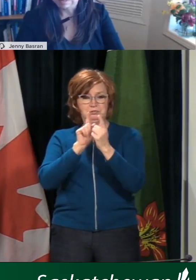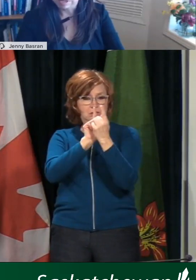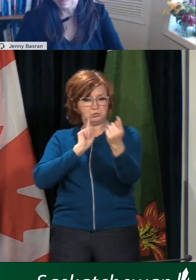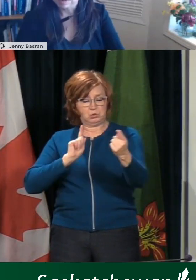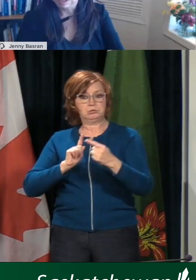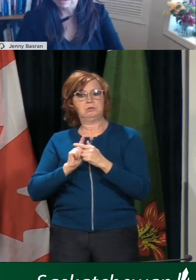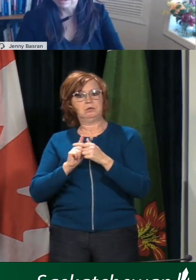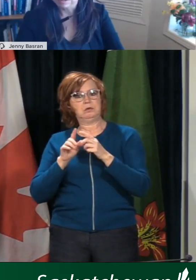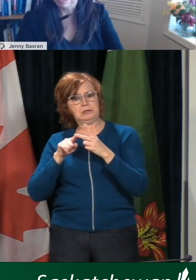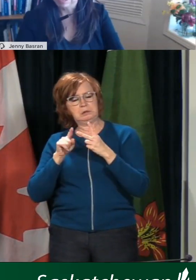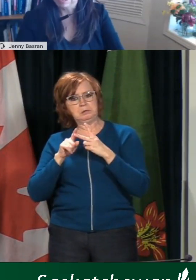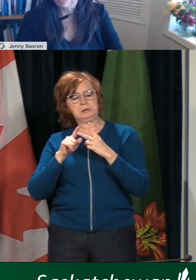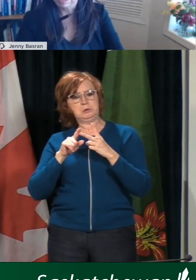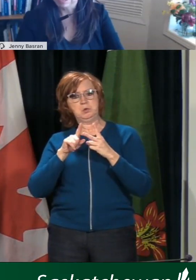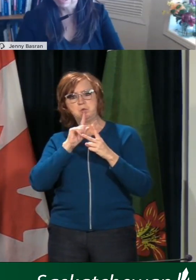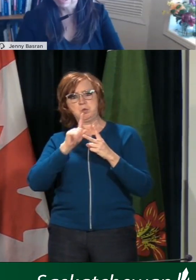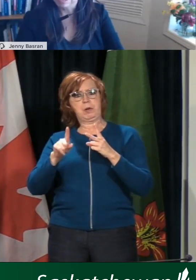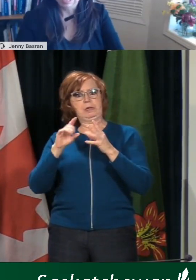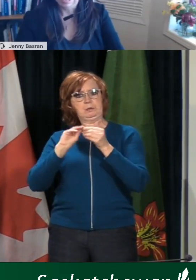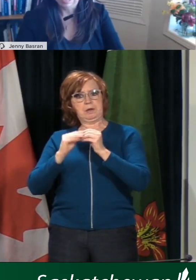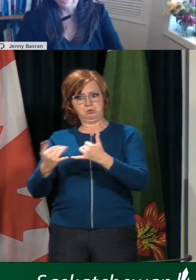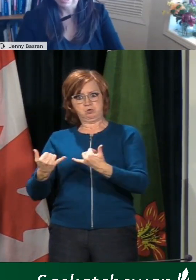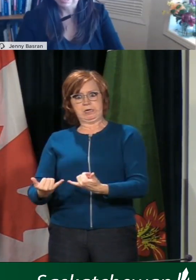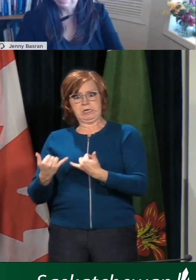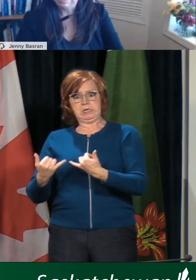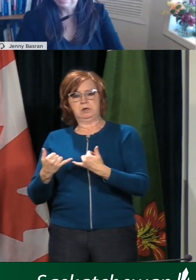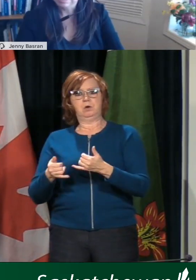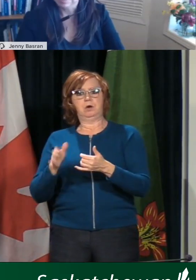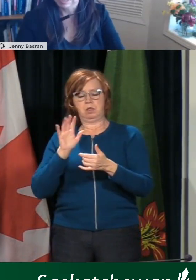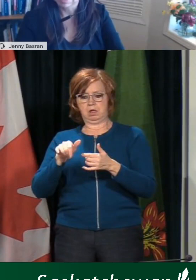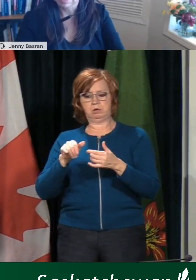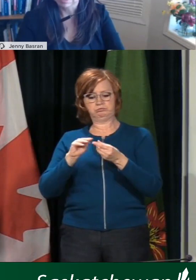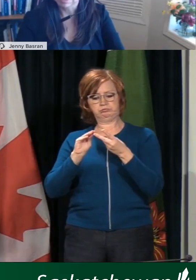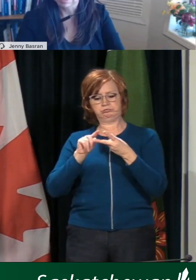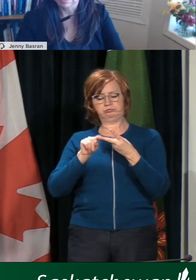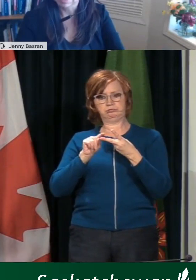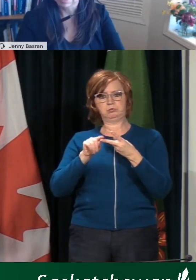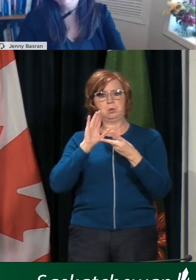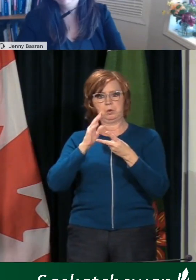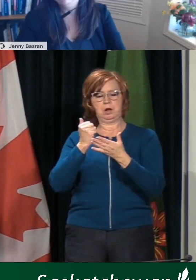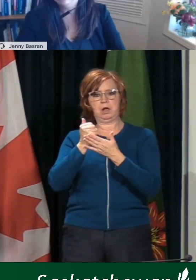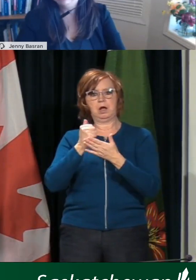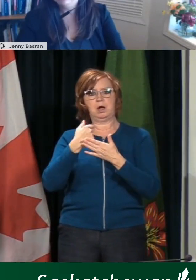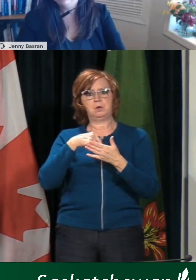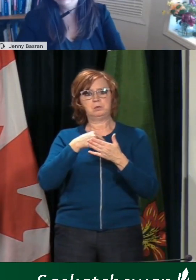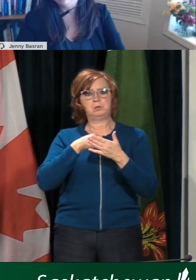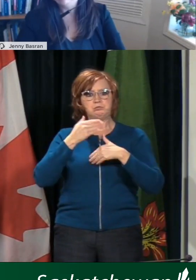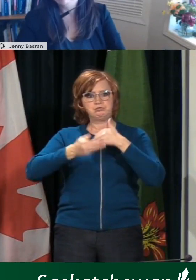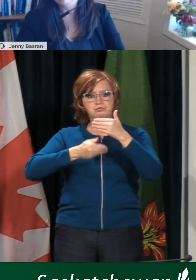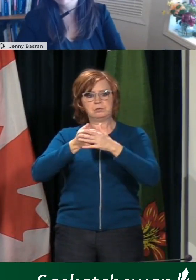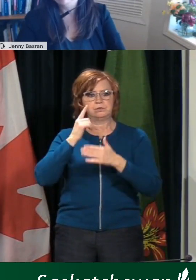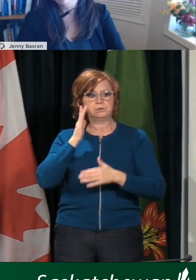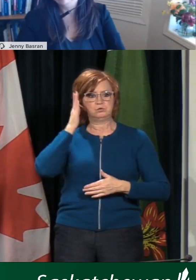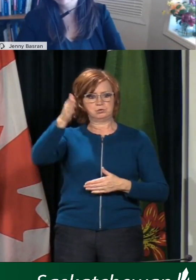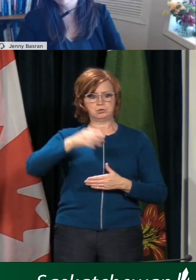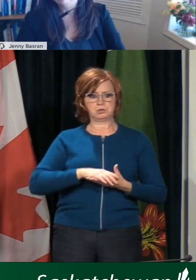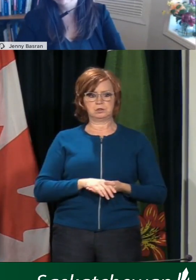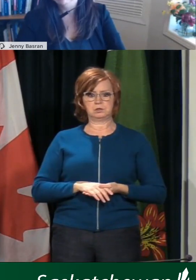will do is help guide decisions around next steps in public health measures. Next slide.